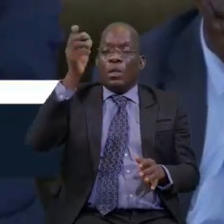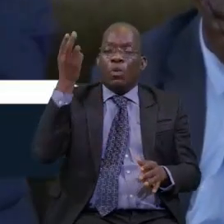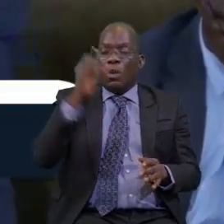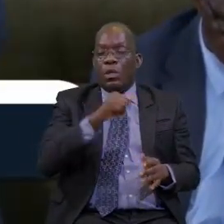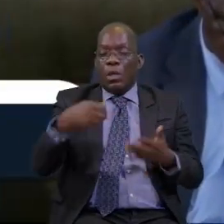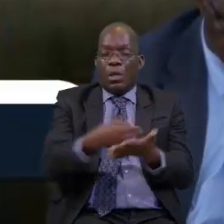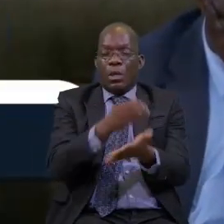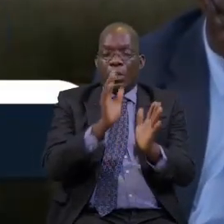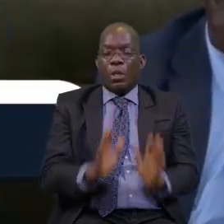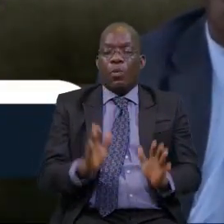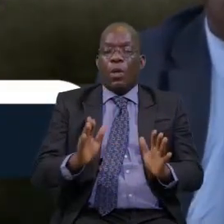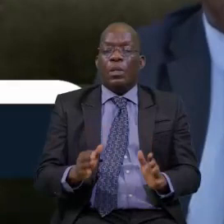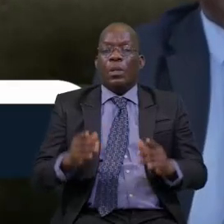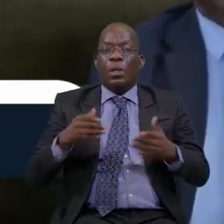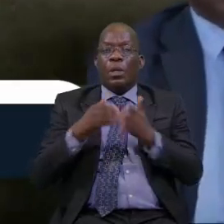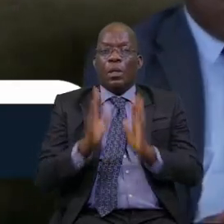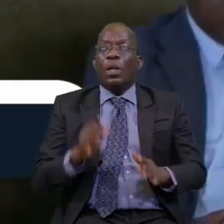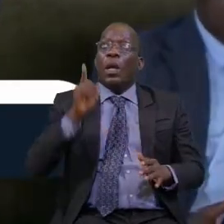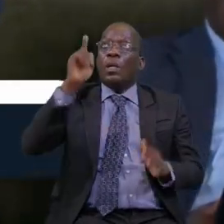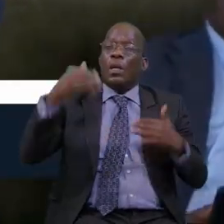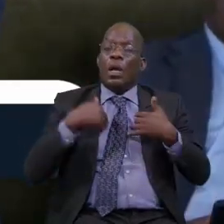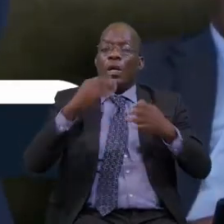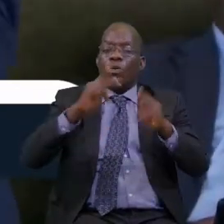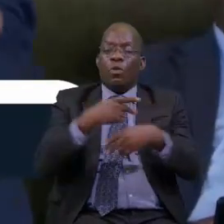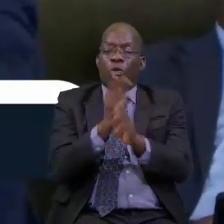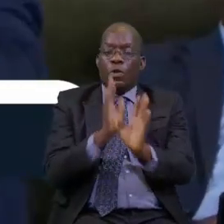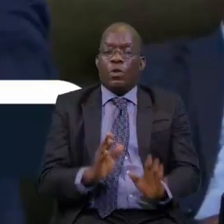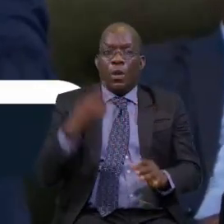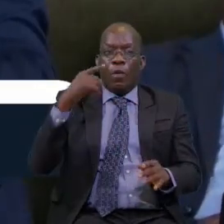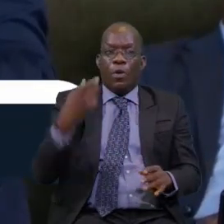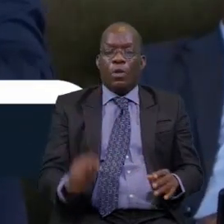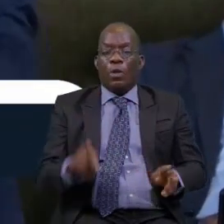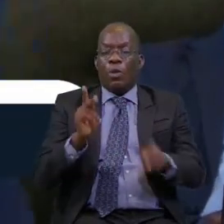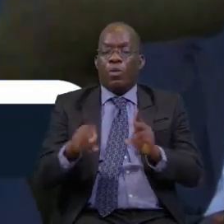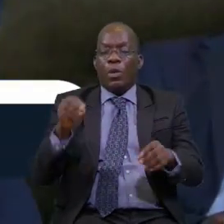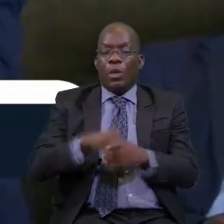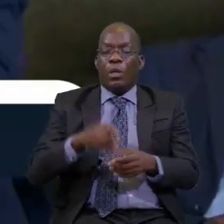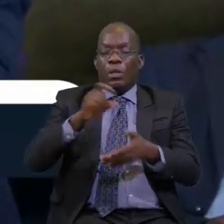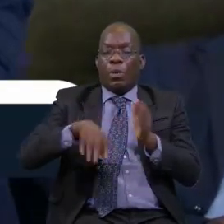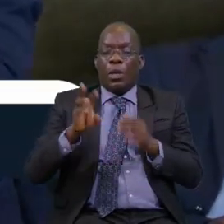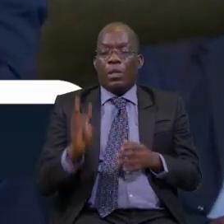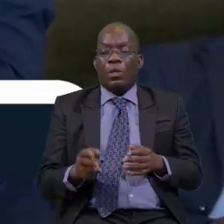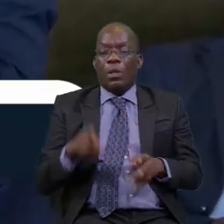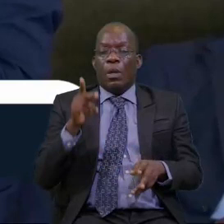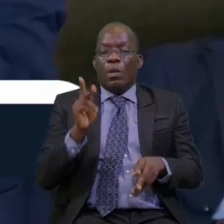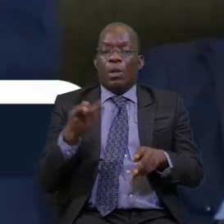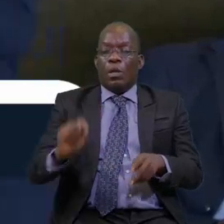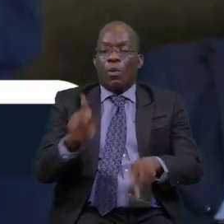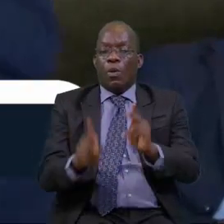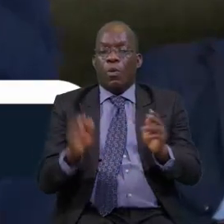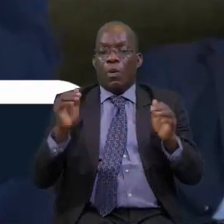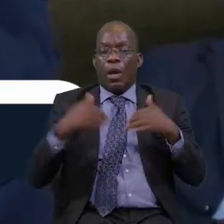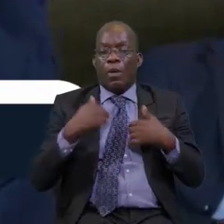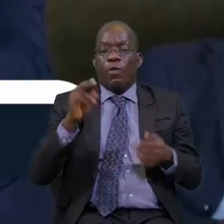had provision for the people. In this chapter 6, the people had need of food,